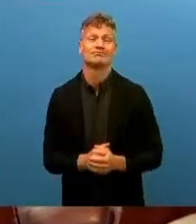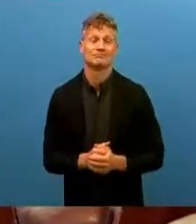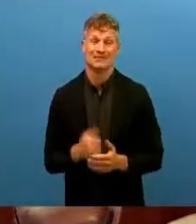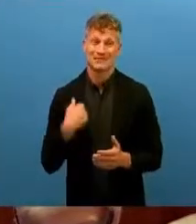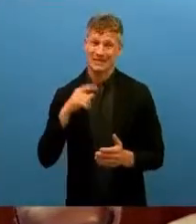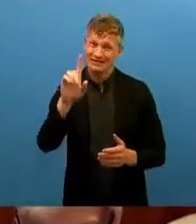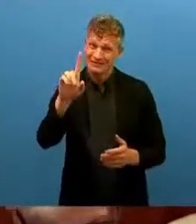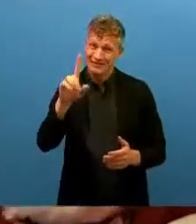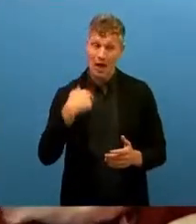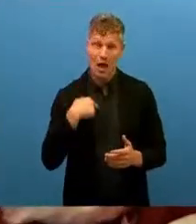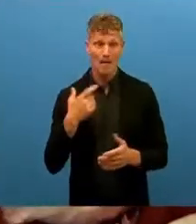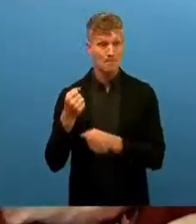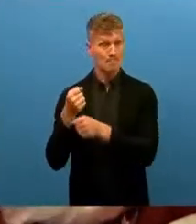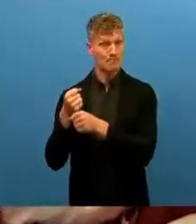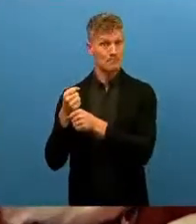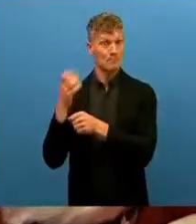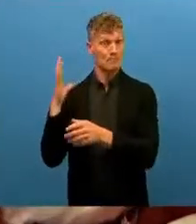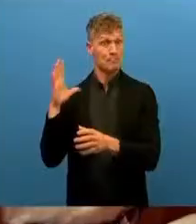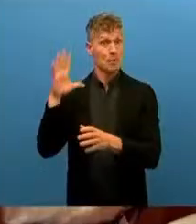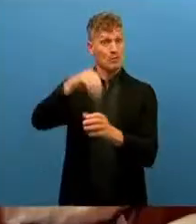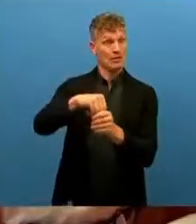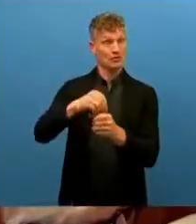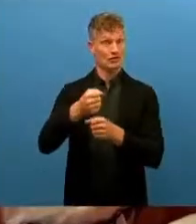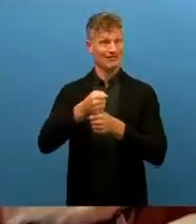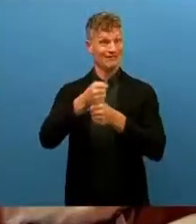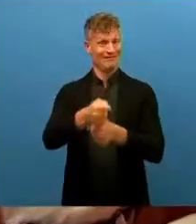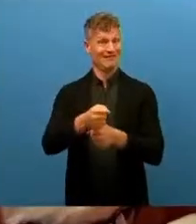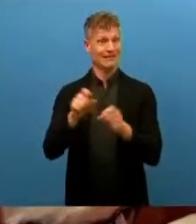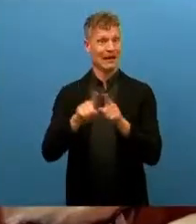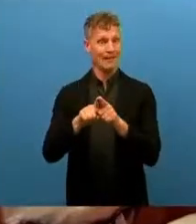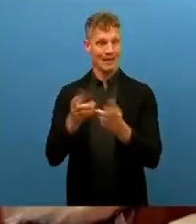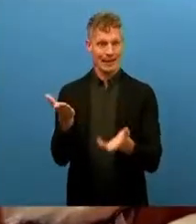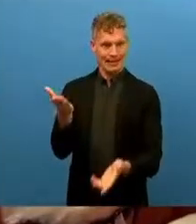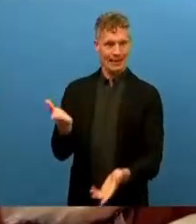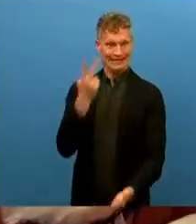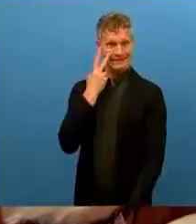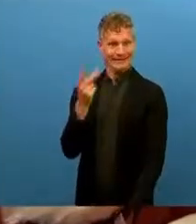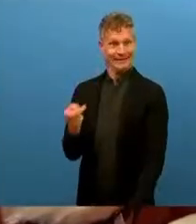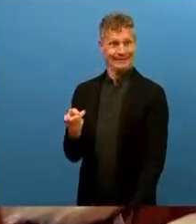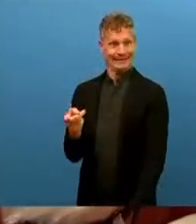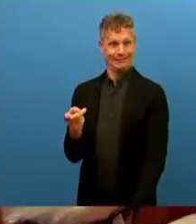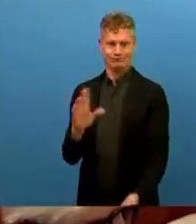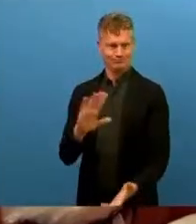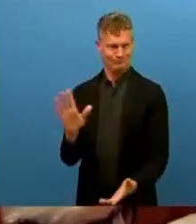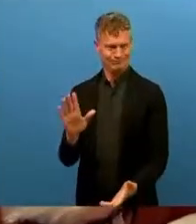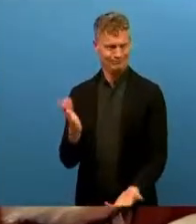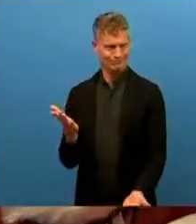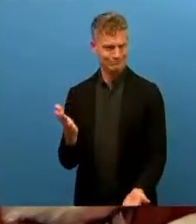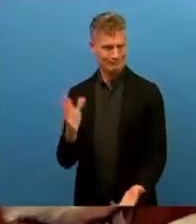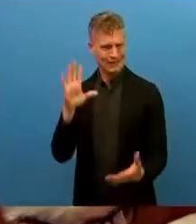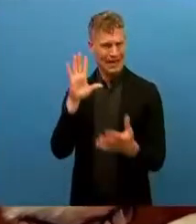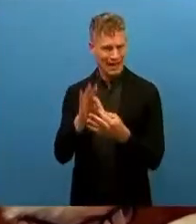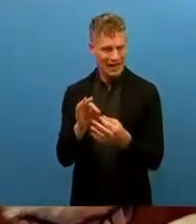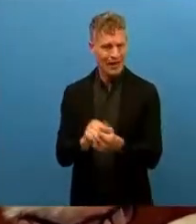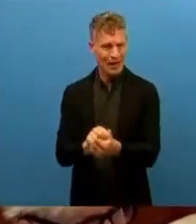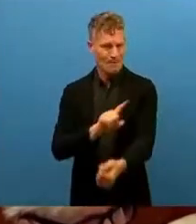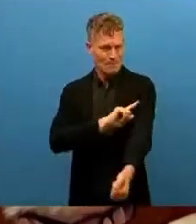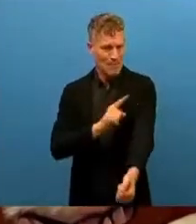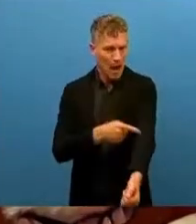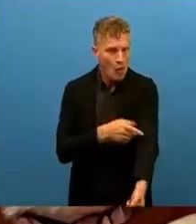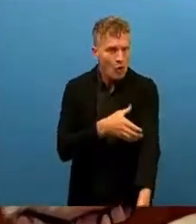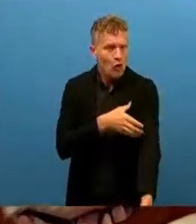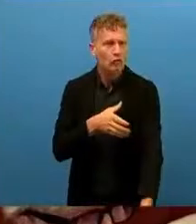It is about power, inclusion, and recognition. Participation is not a privilege, it's a right. For